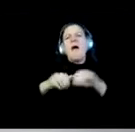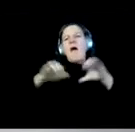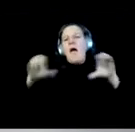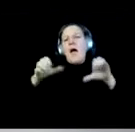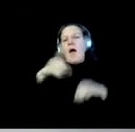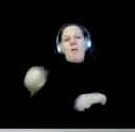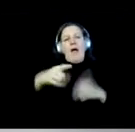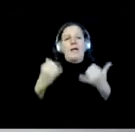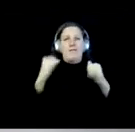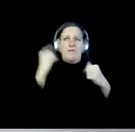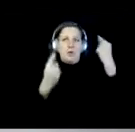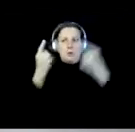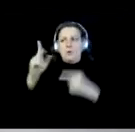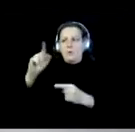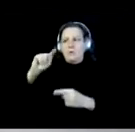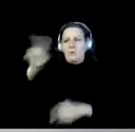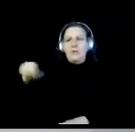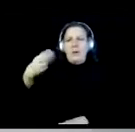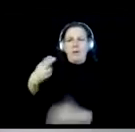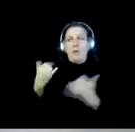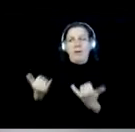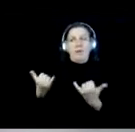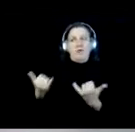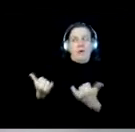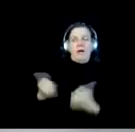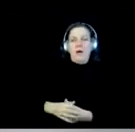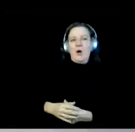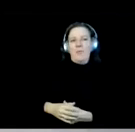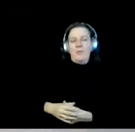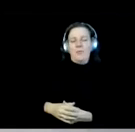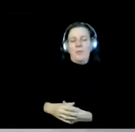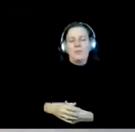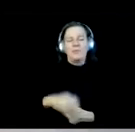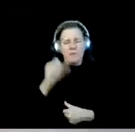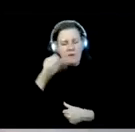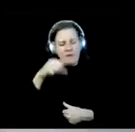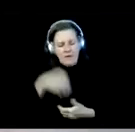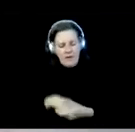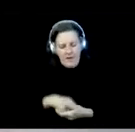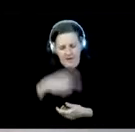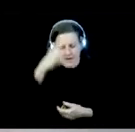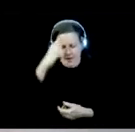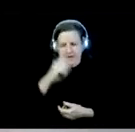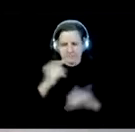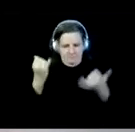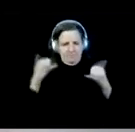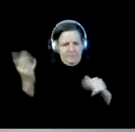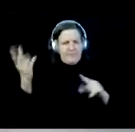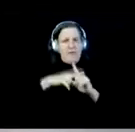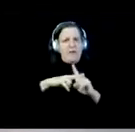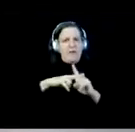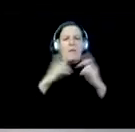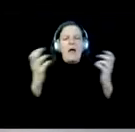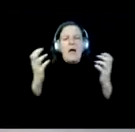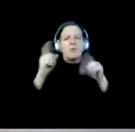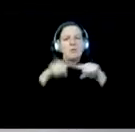in the present. Yeah, I mean, I think it still applies to a lot of the things